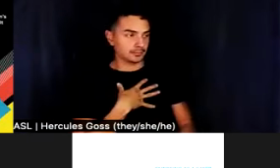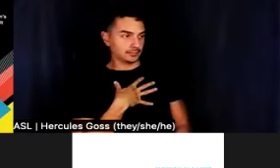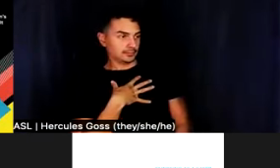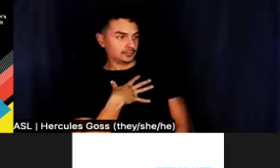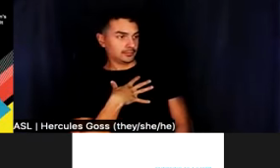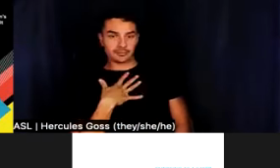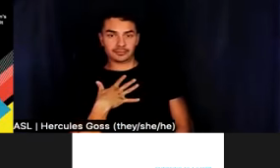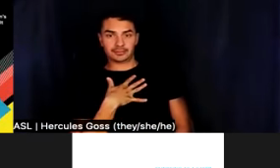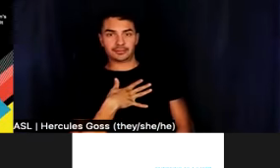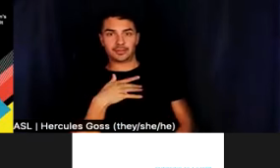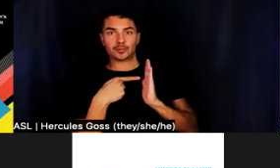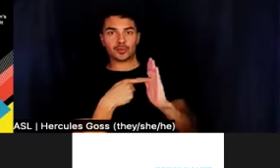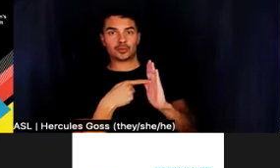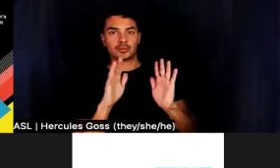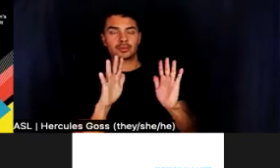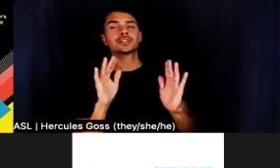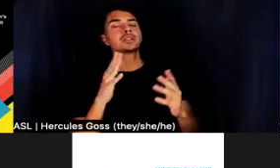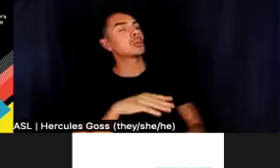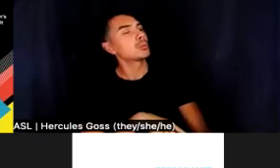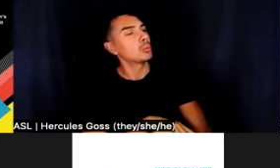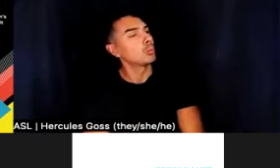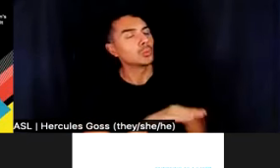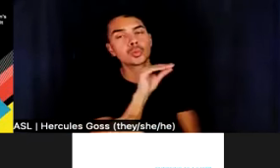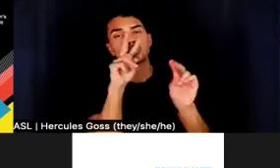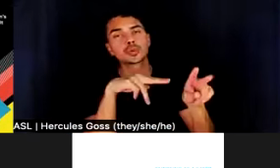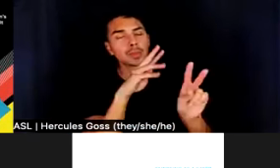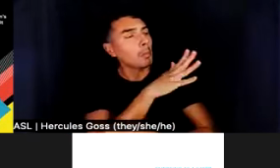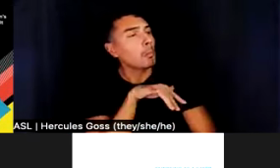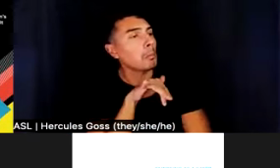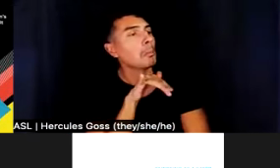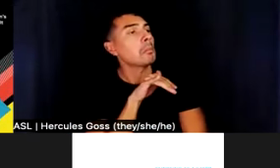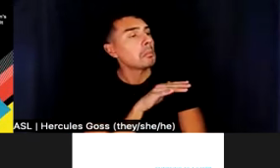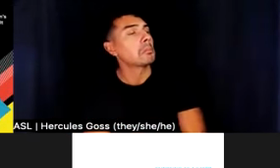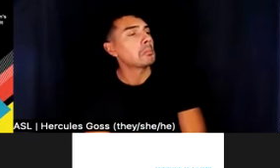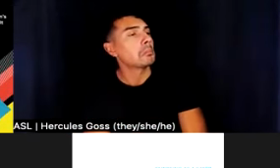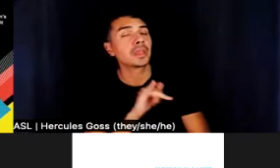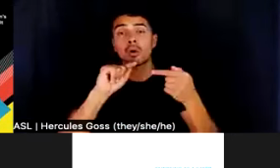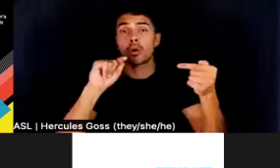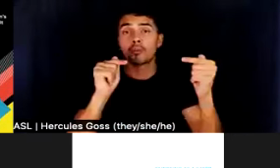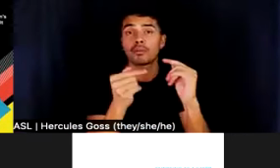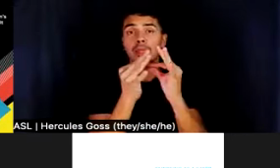supportive space, free from destigmatization of mental health and like that harmful language.